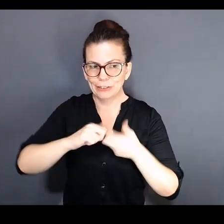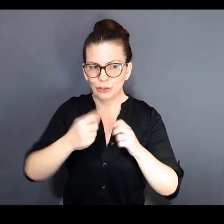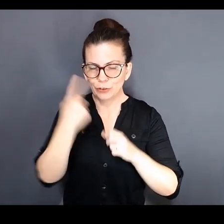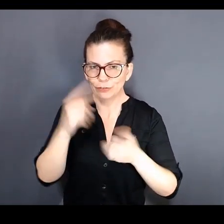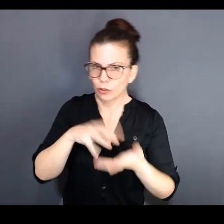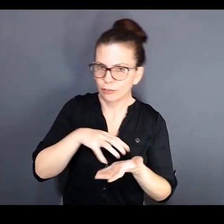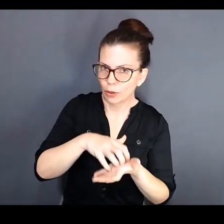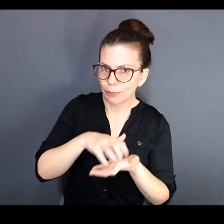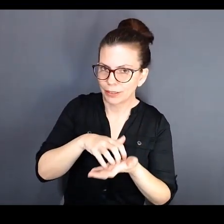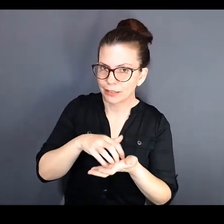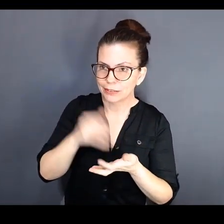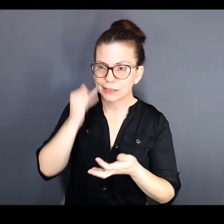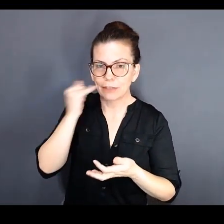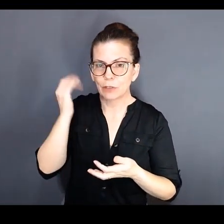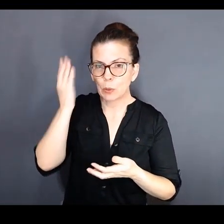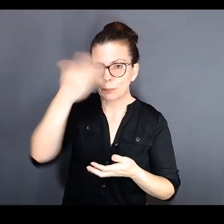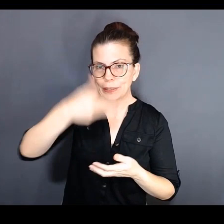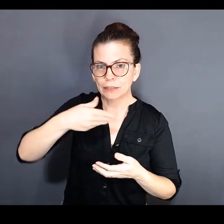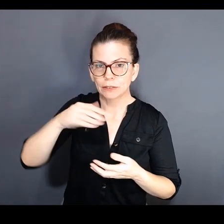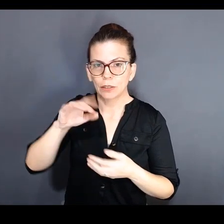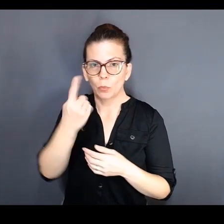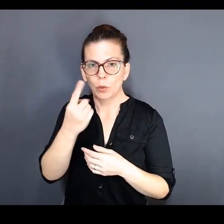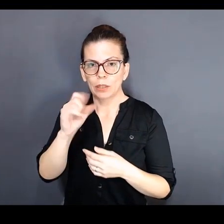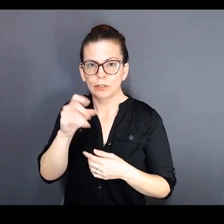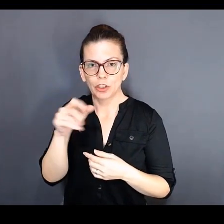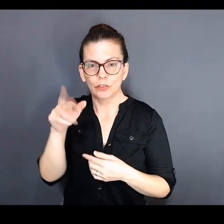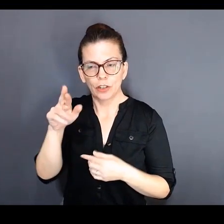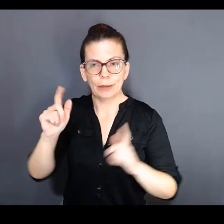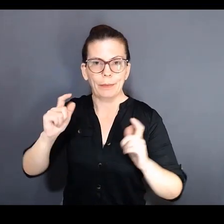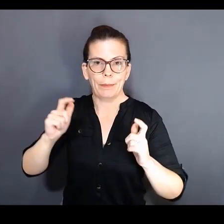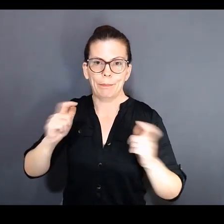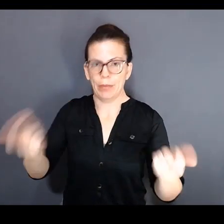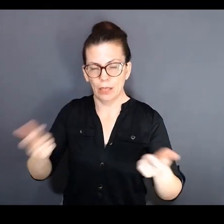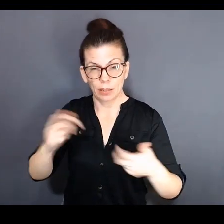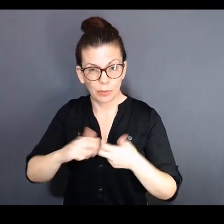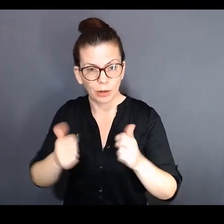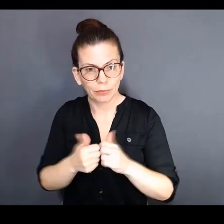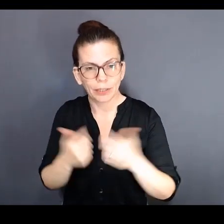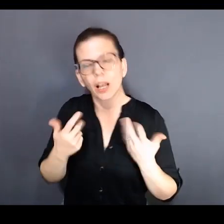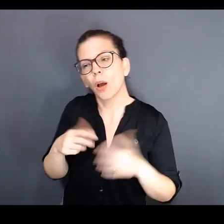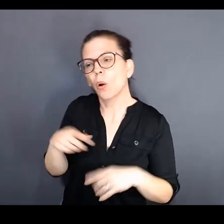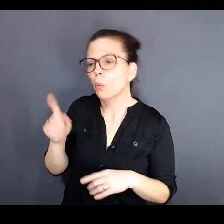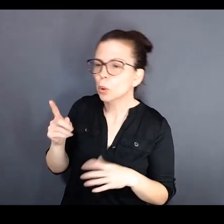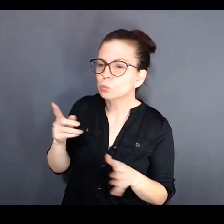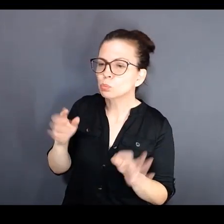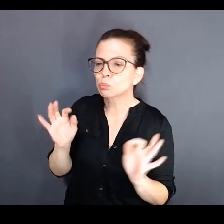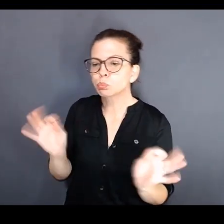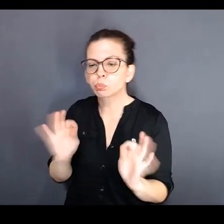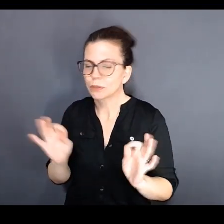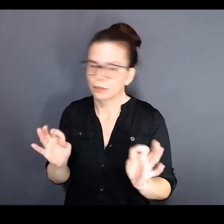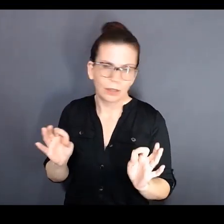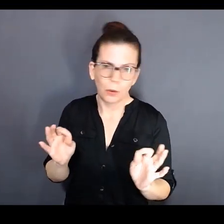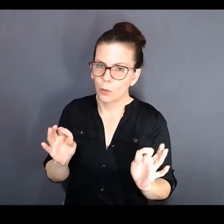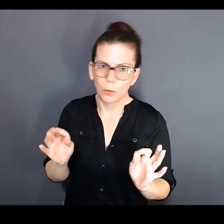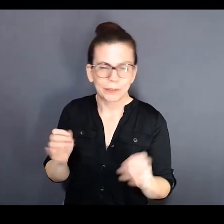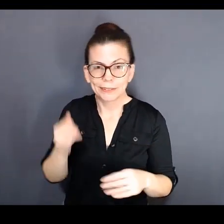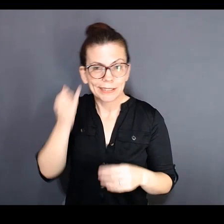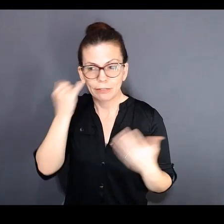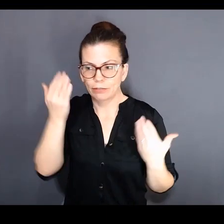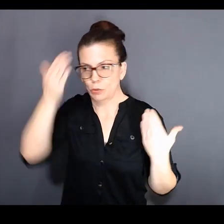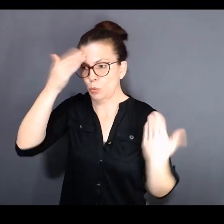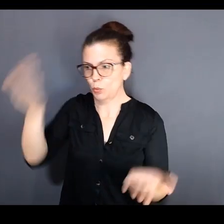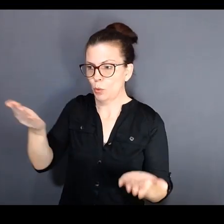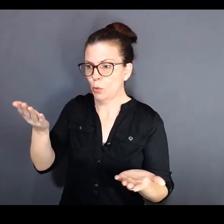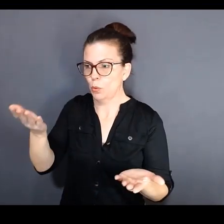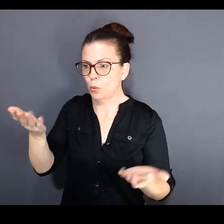security issues, for vulnerabilities, if you miss one server, that's a big problem, right? So it's like not like, oh, it's just a tiny little problem, but because